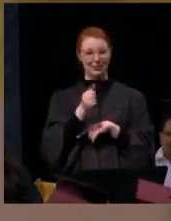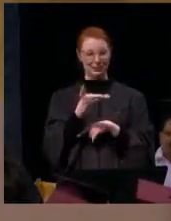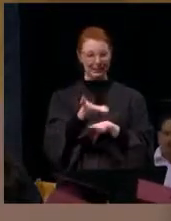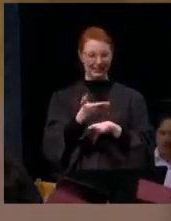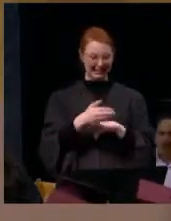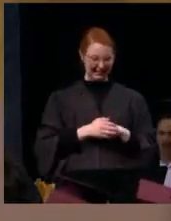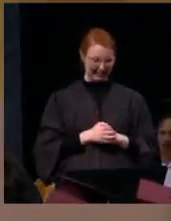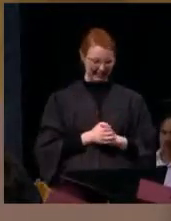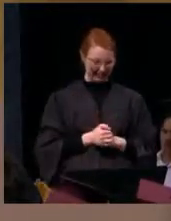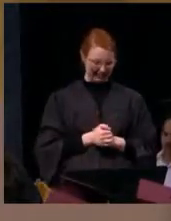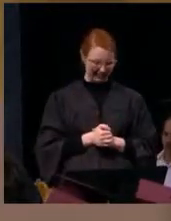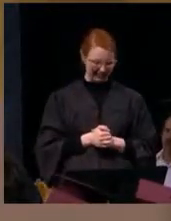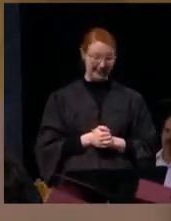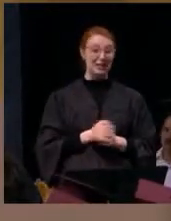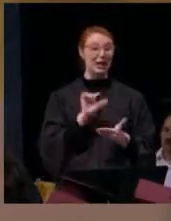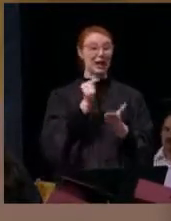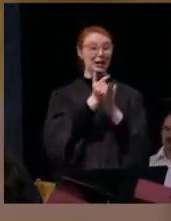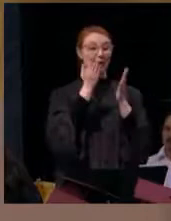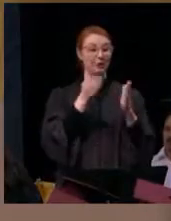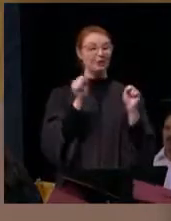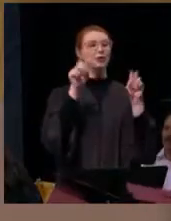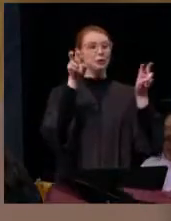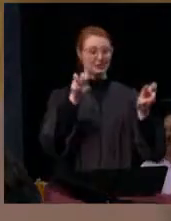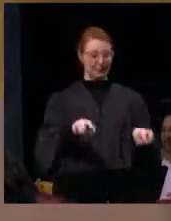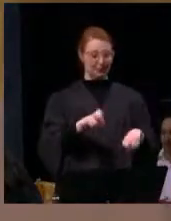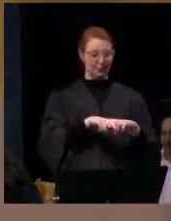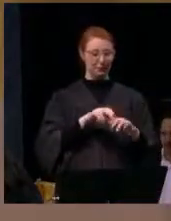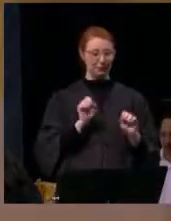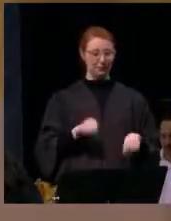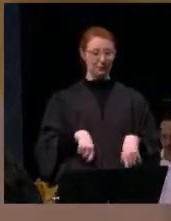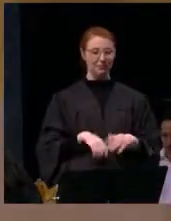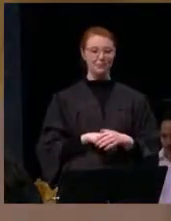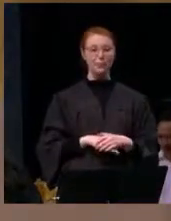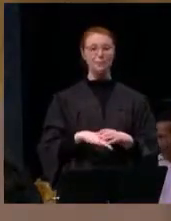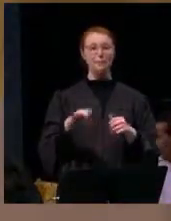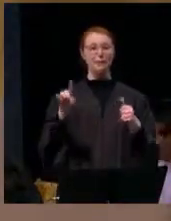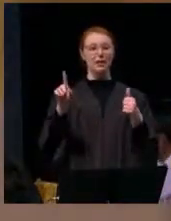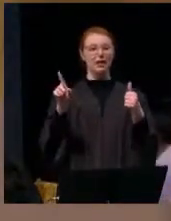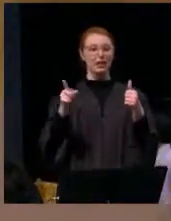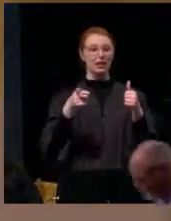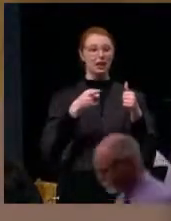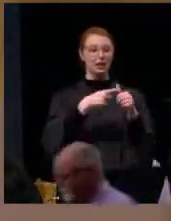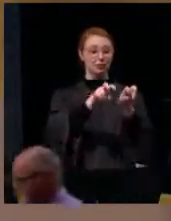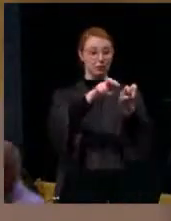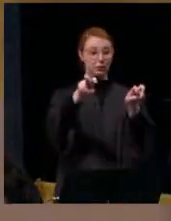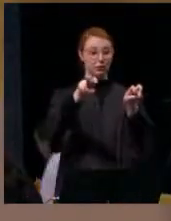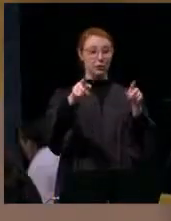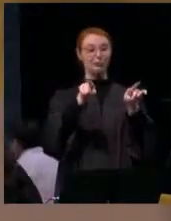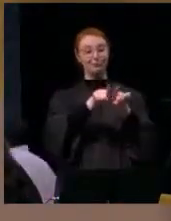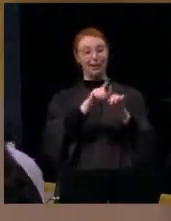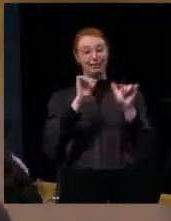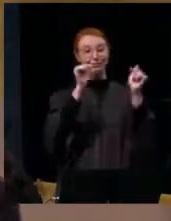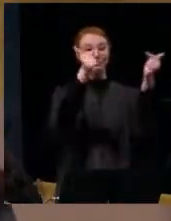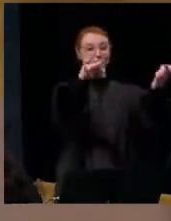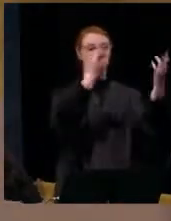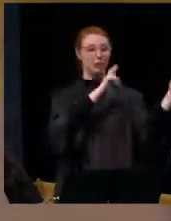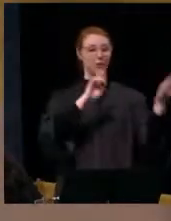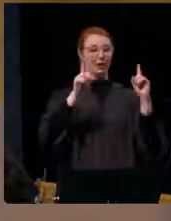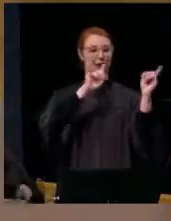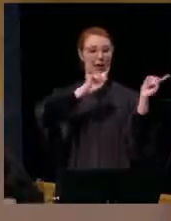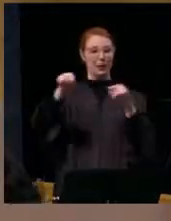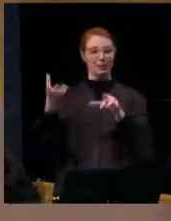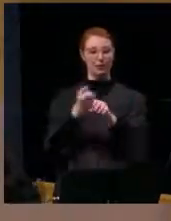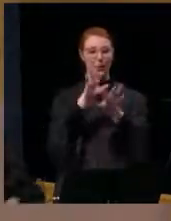School. Graduates, you may be seated. Would the first row and following rows please come forward to receive your